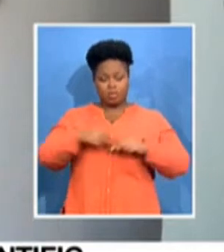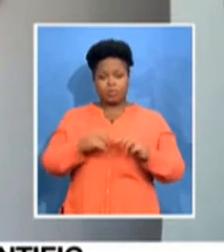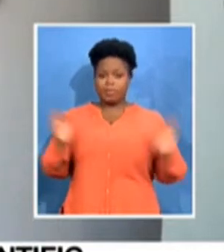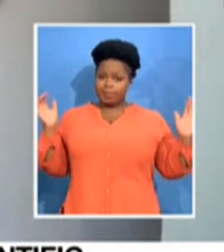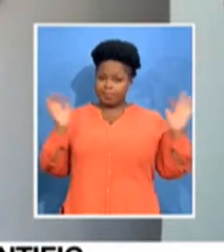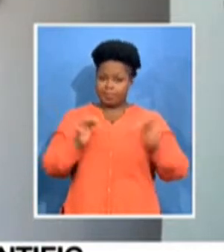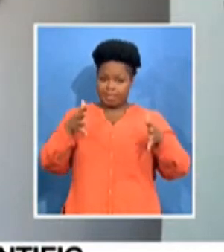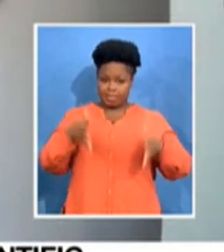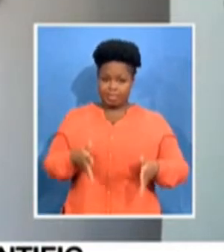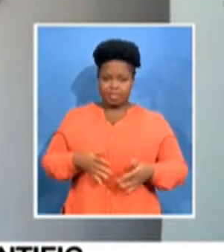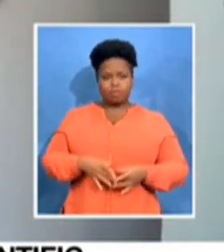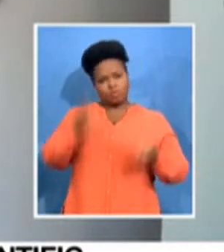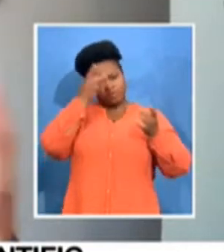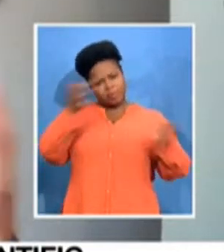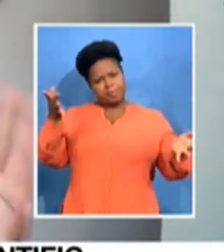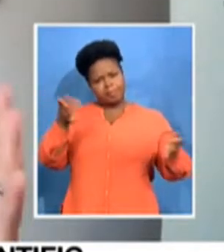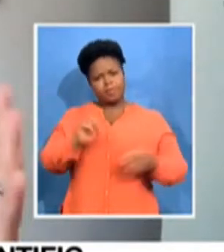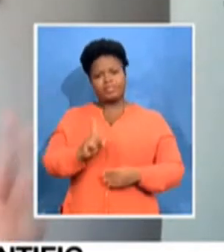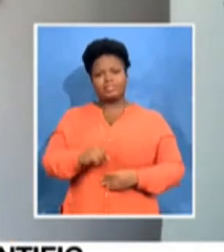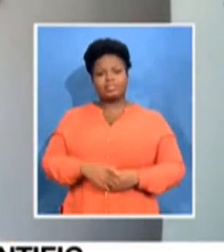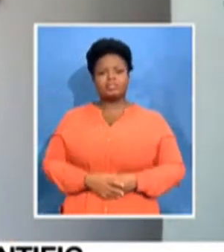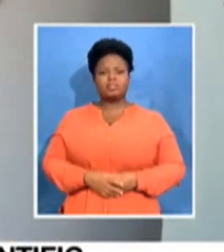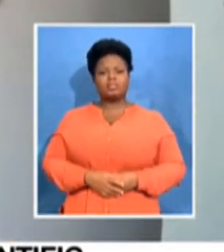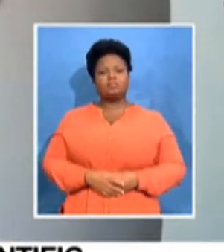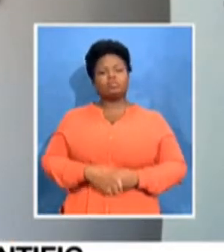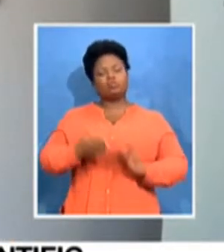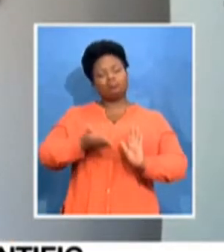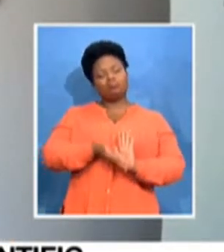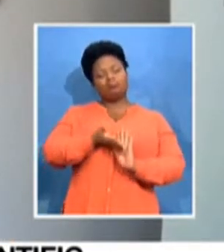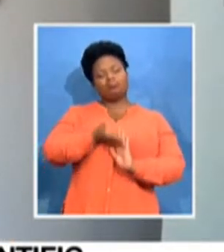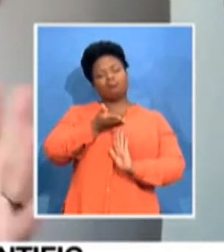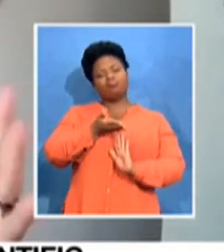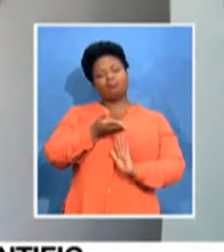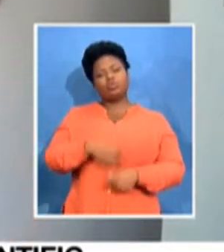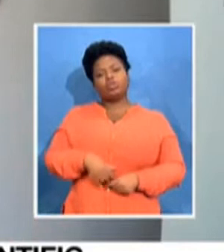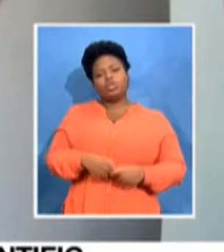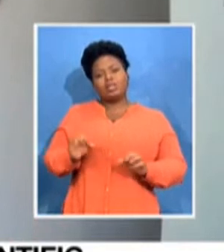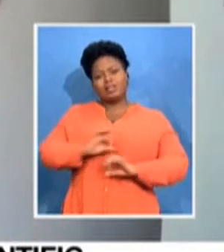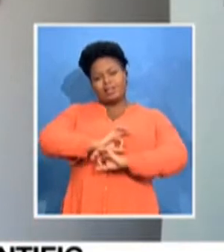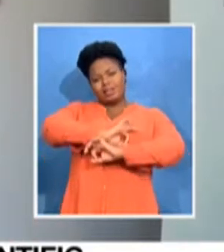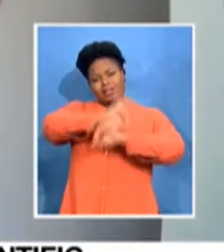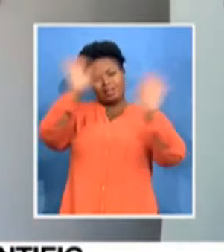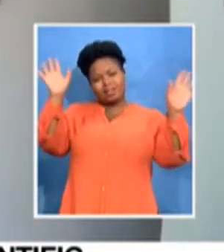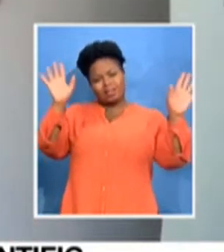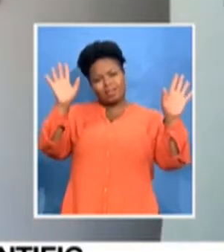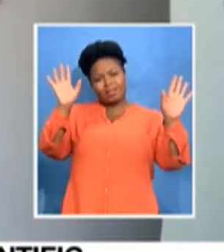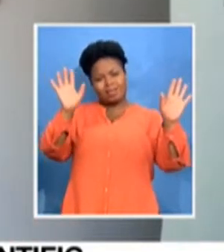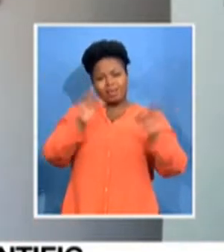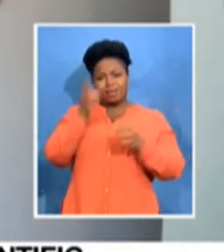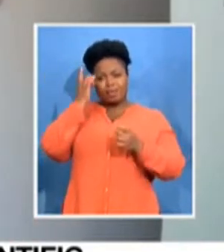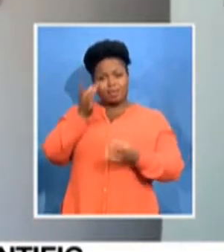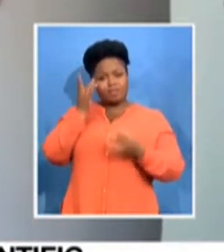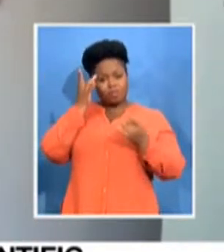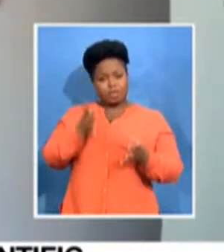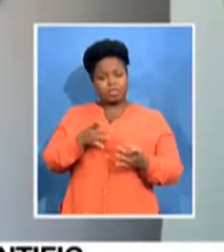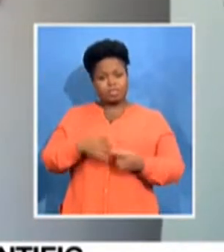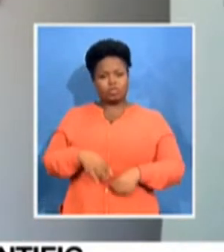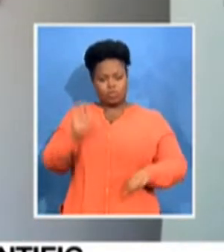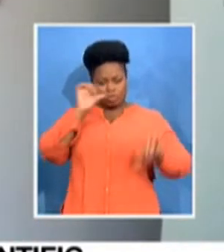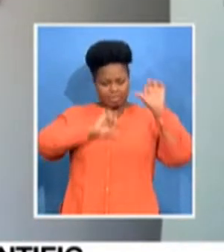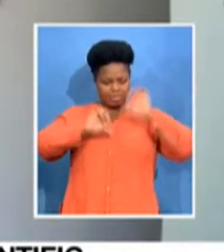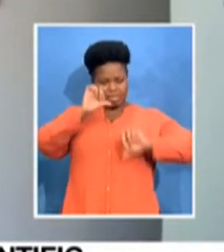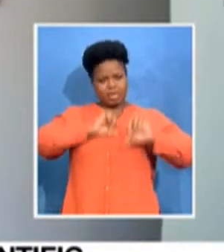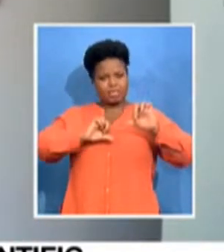keep providing very clear information on how the science is advancing very fast in South